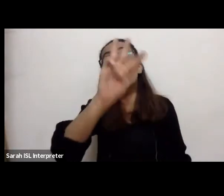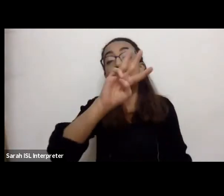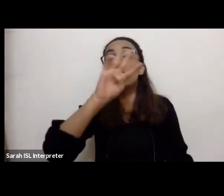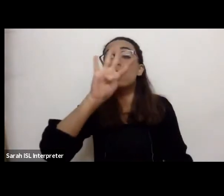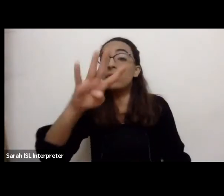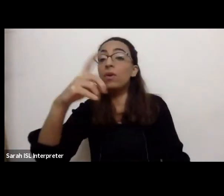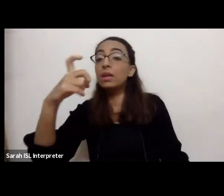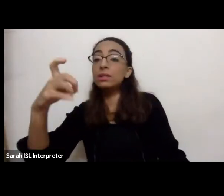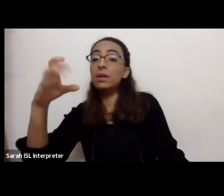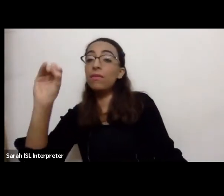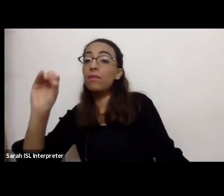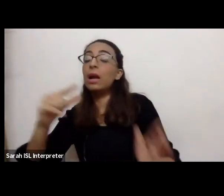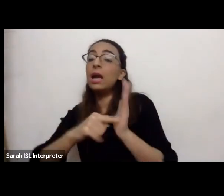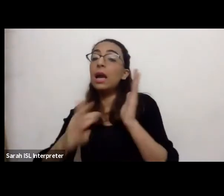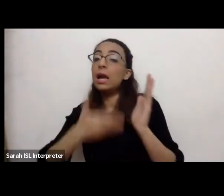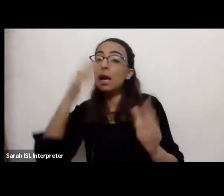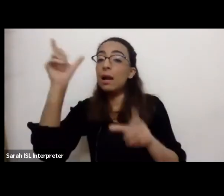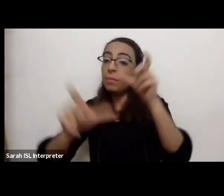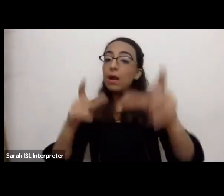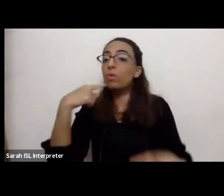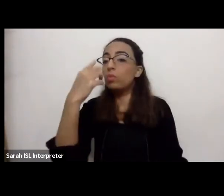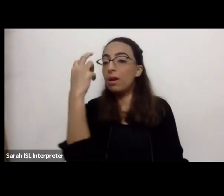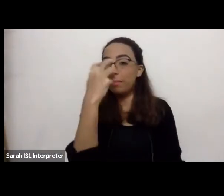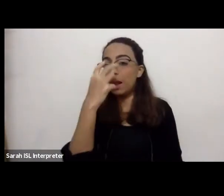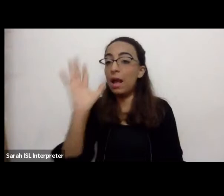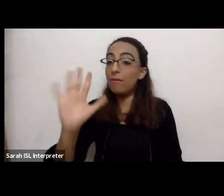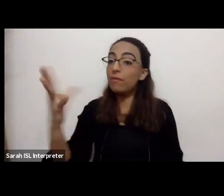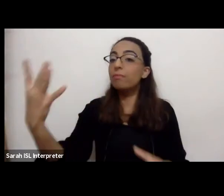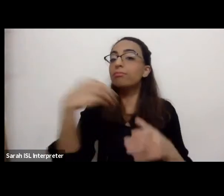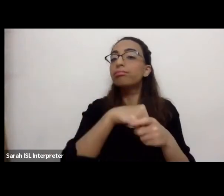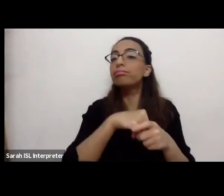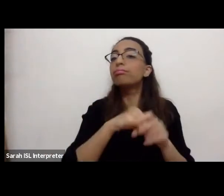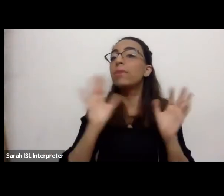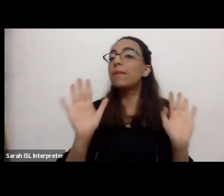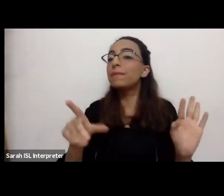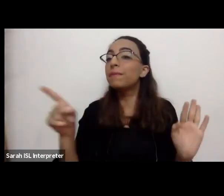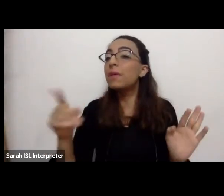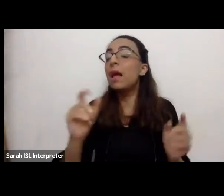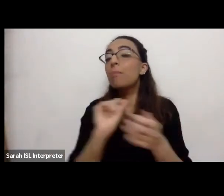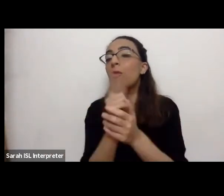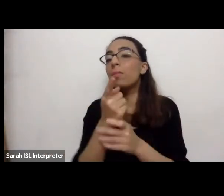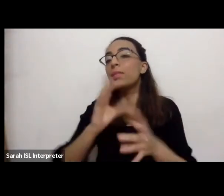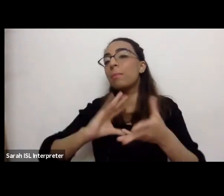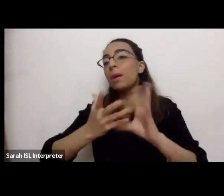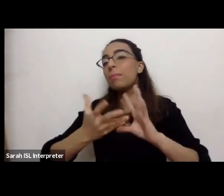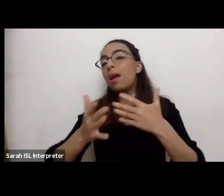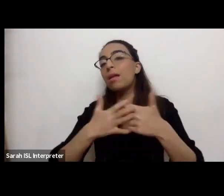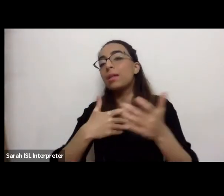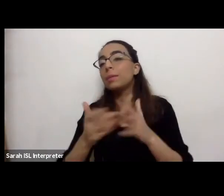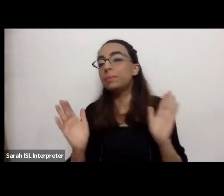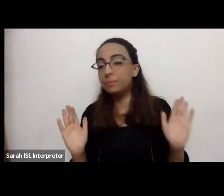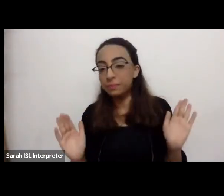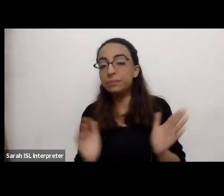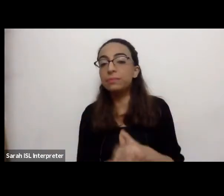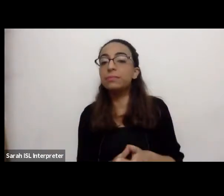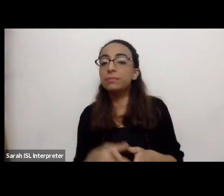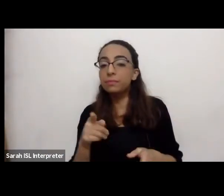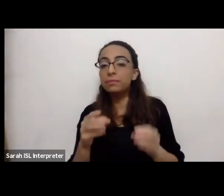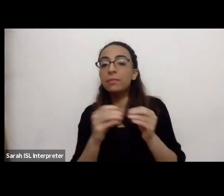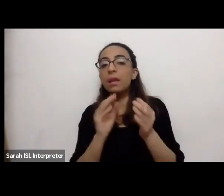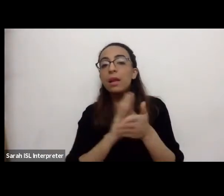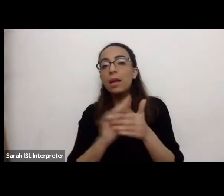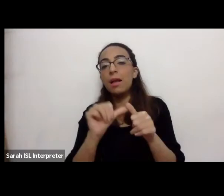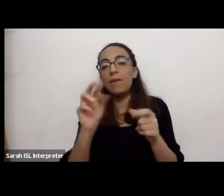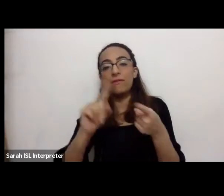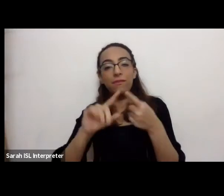3,470 trainees with visual disabilities. Ladies and gentlemen, Dr. Bhavesh Chandubhai